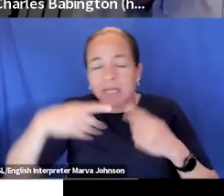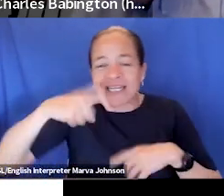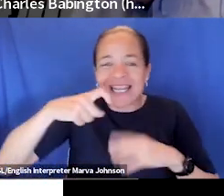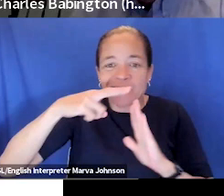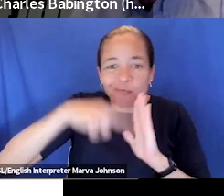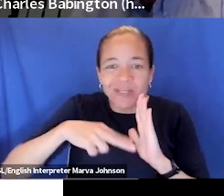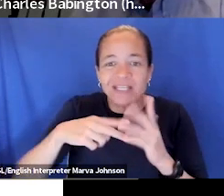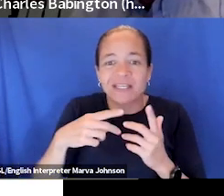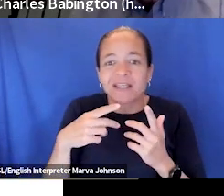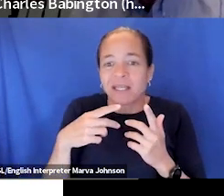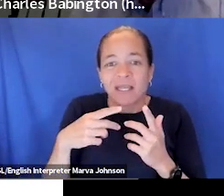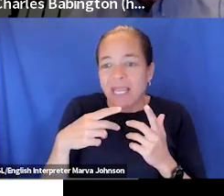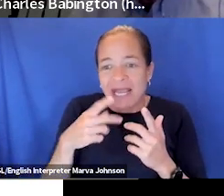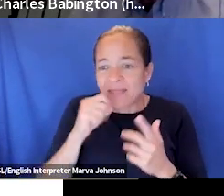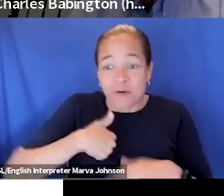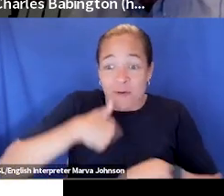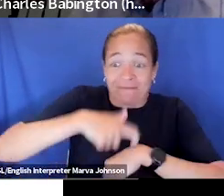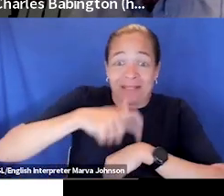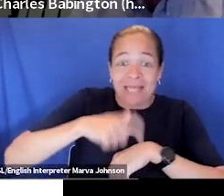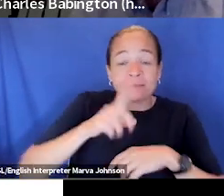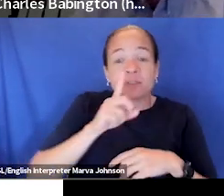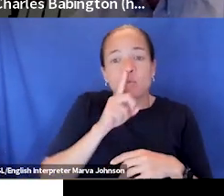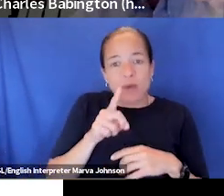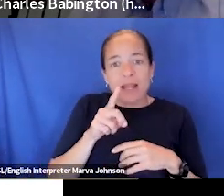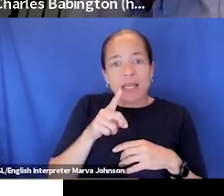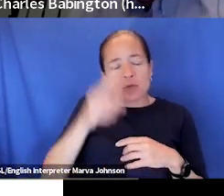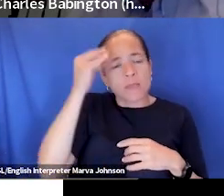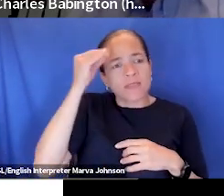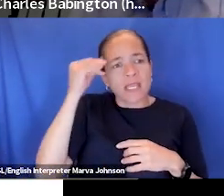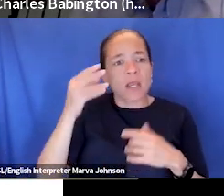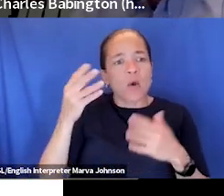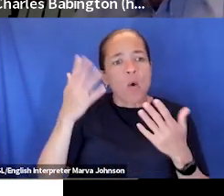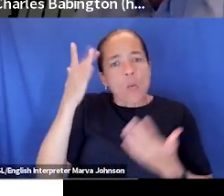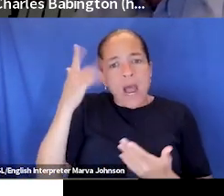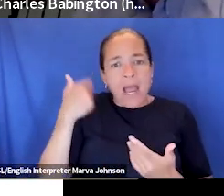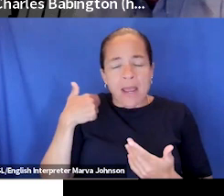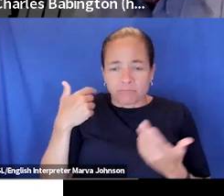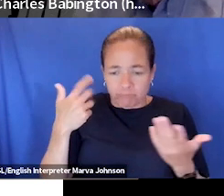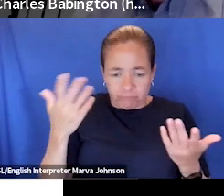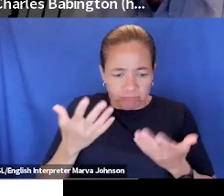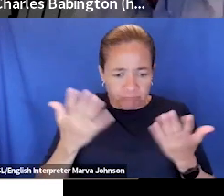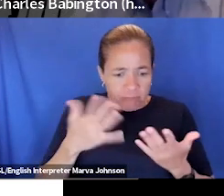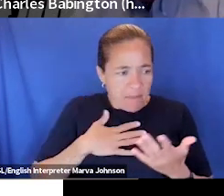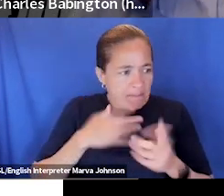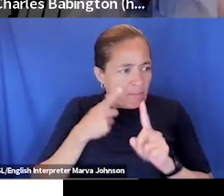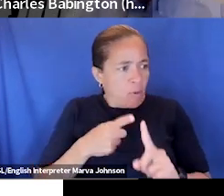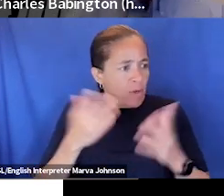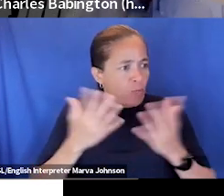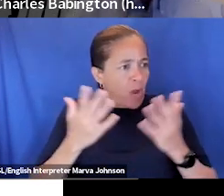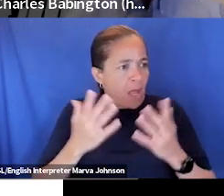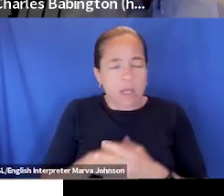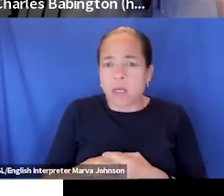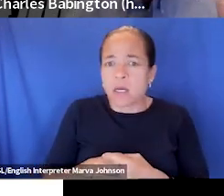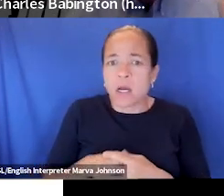should I care about this? You've got a pretty good chance of clearing that hurdle because you're writing for a certain audience. But what's your point? Do not make